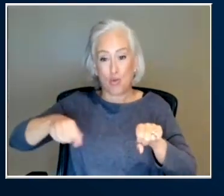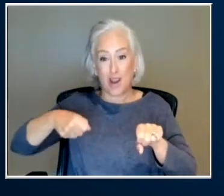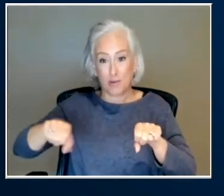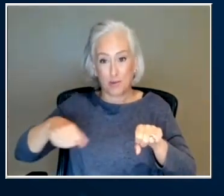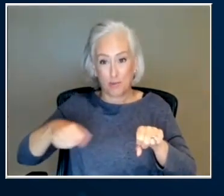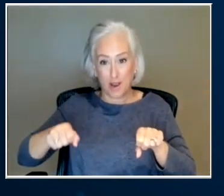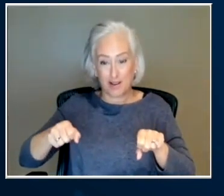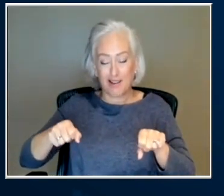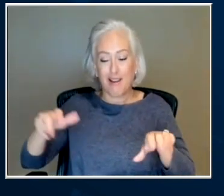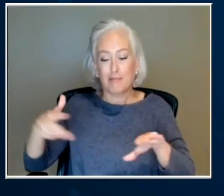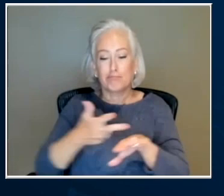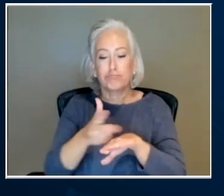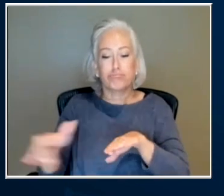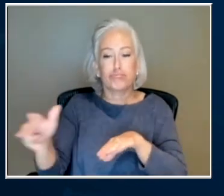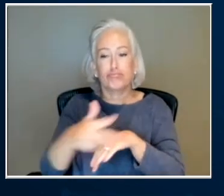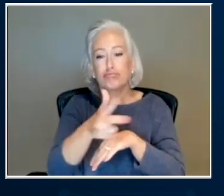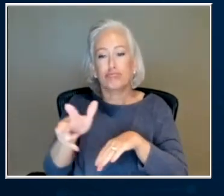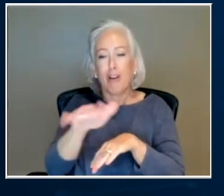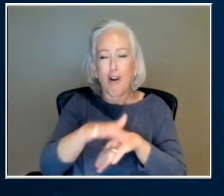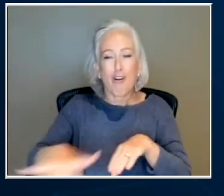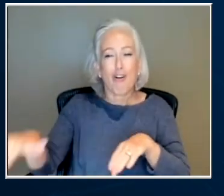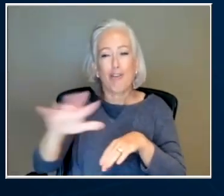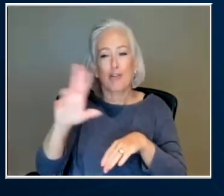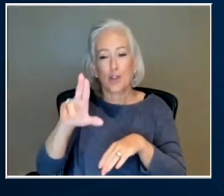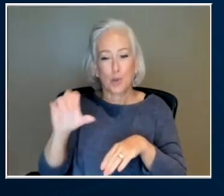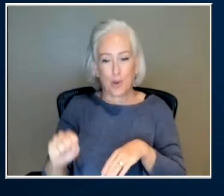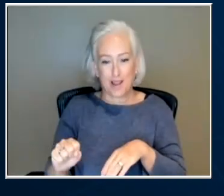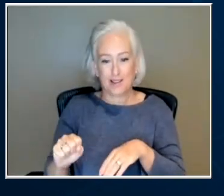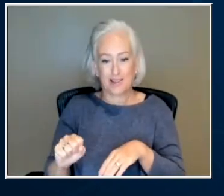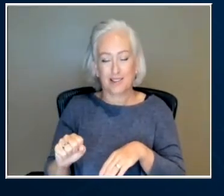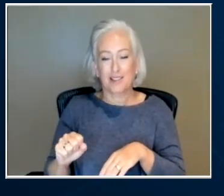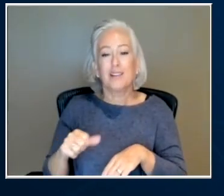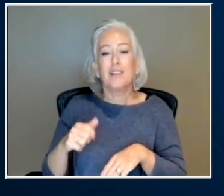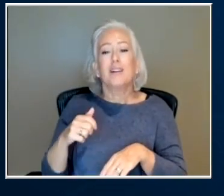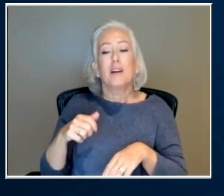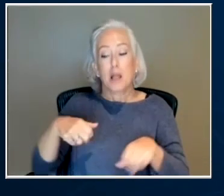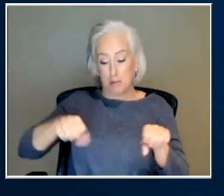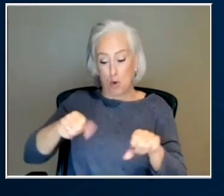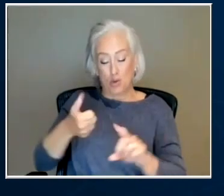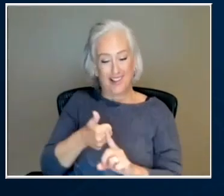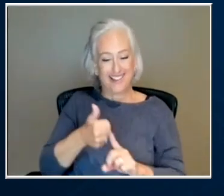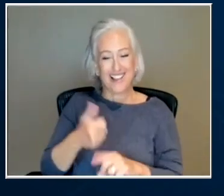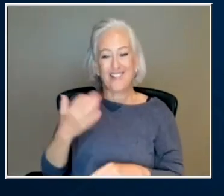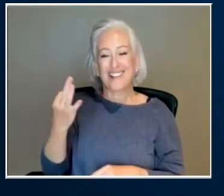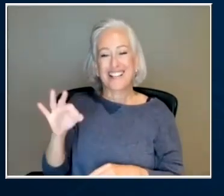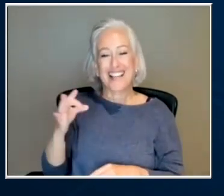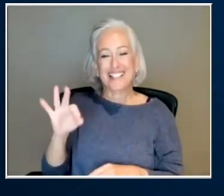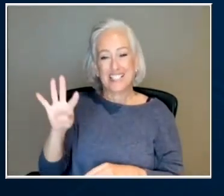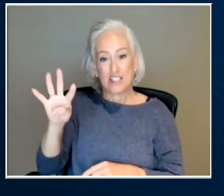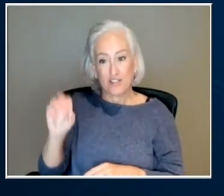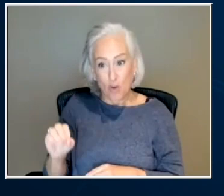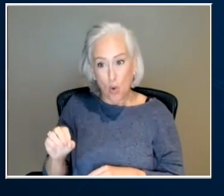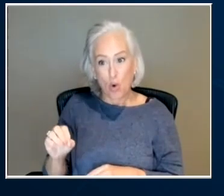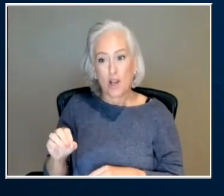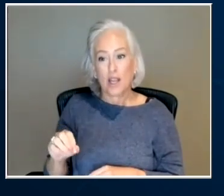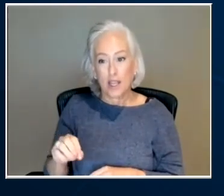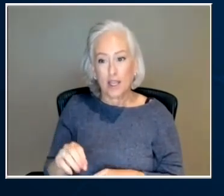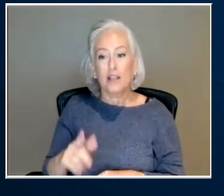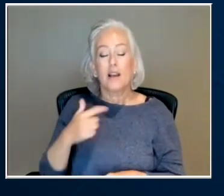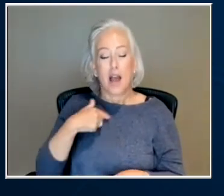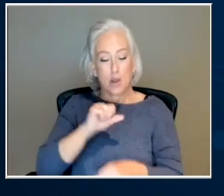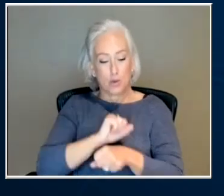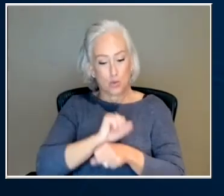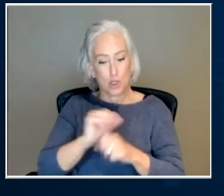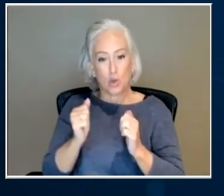cross-country motorcycle rides, and I happened to be on a 1940 when I was doing this, but we were riding across the country, and I was working with KU to get